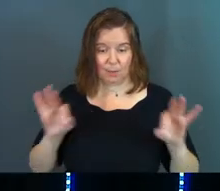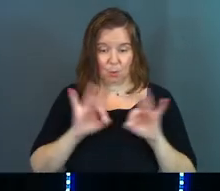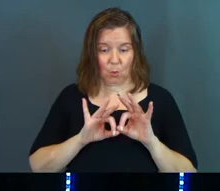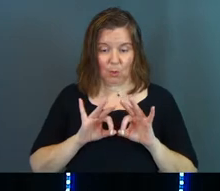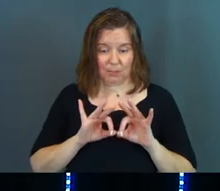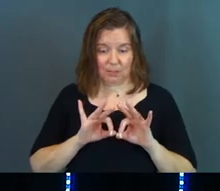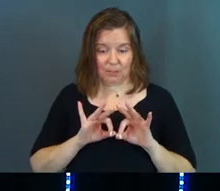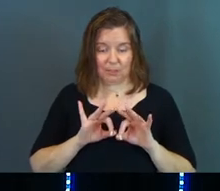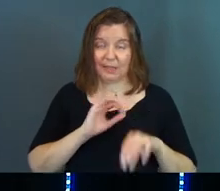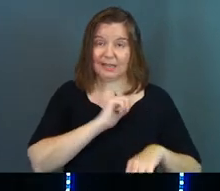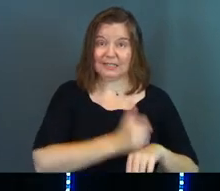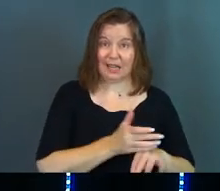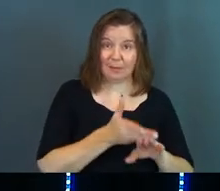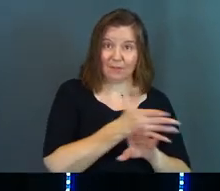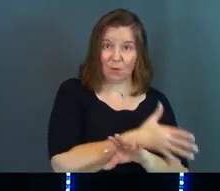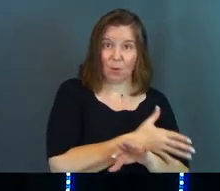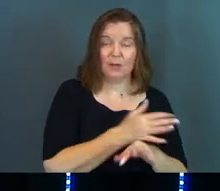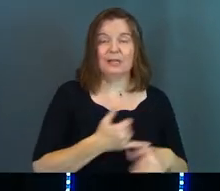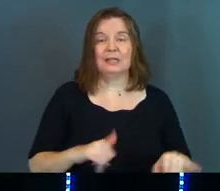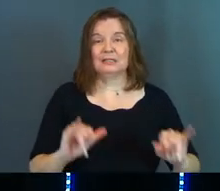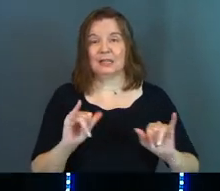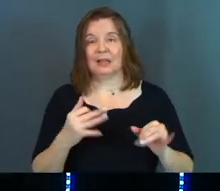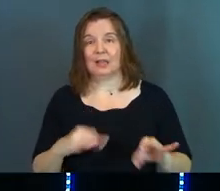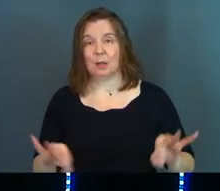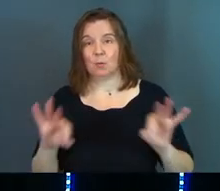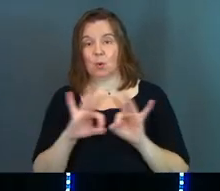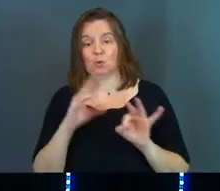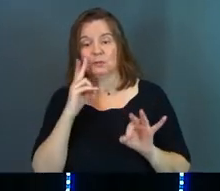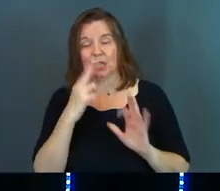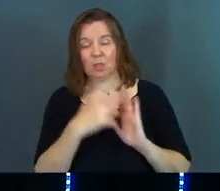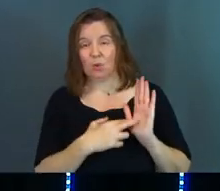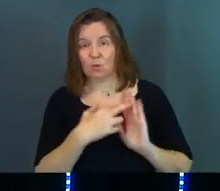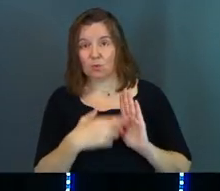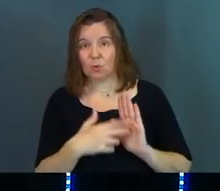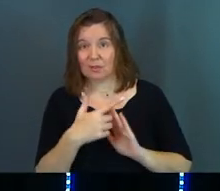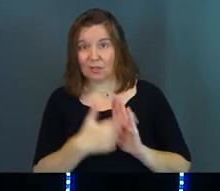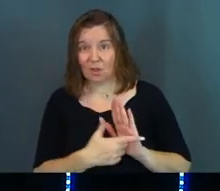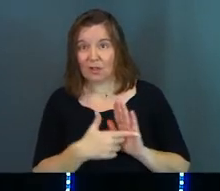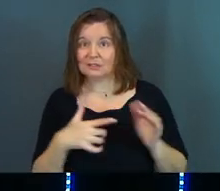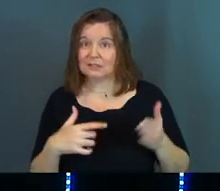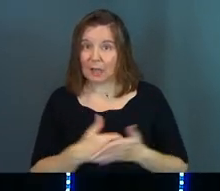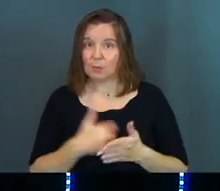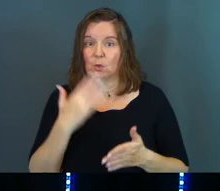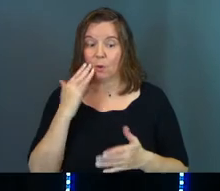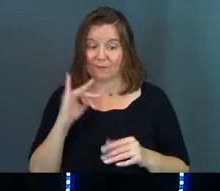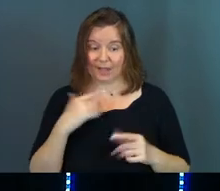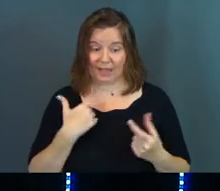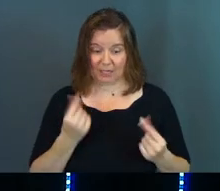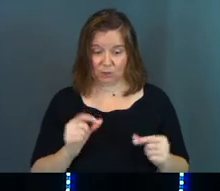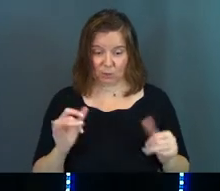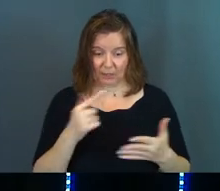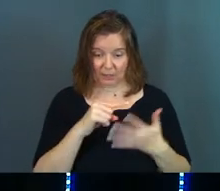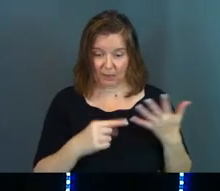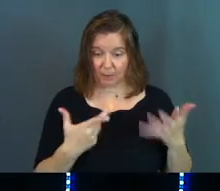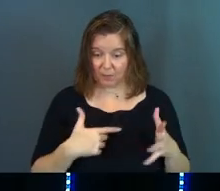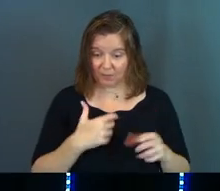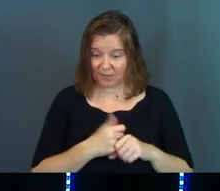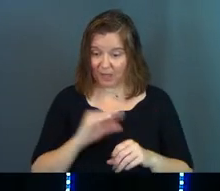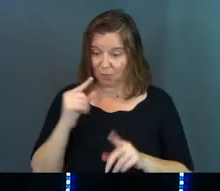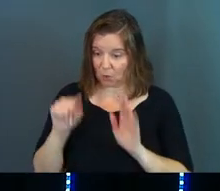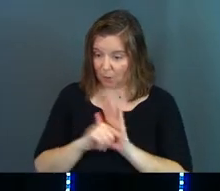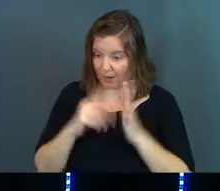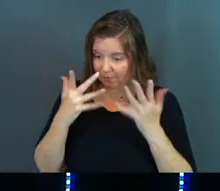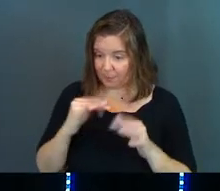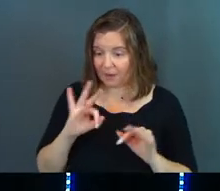today still. Seeing those guidelines, those laws as opportunities to know, hey, if I can do these things, I may have already got the